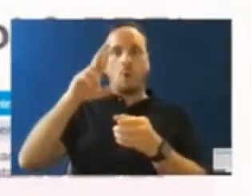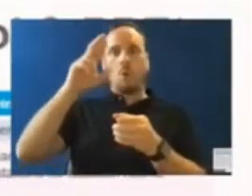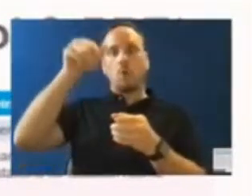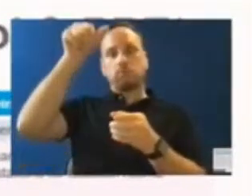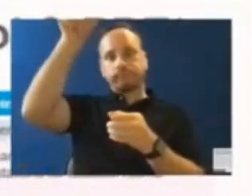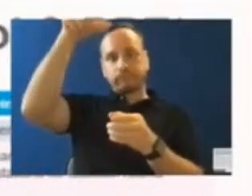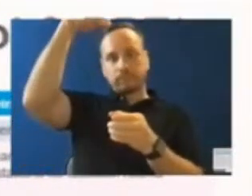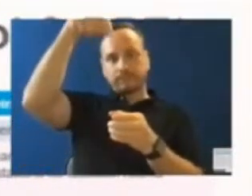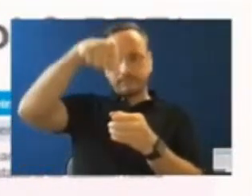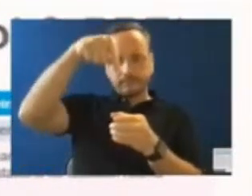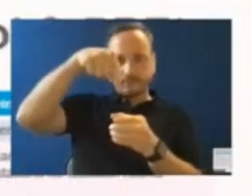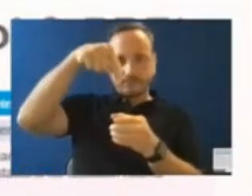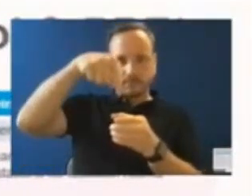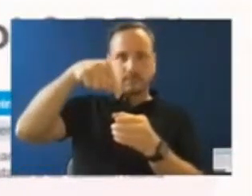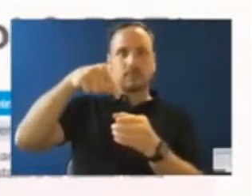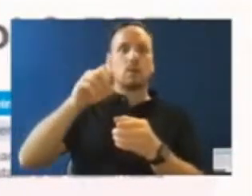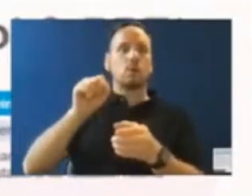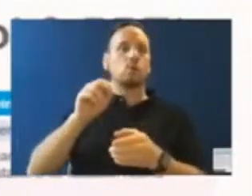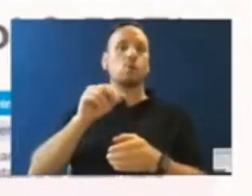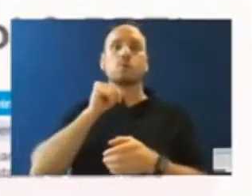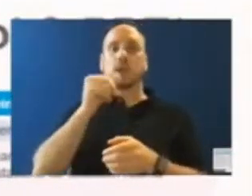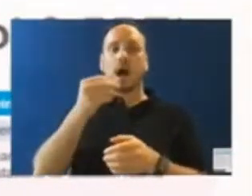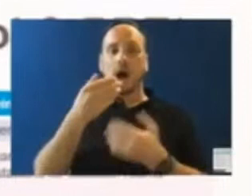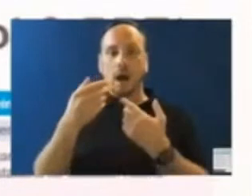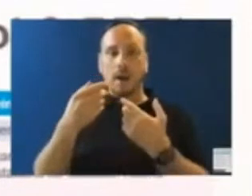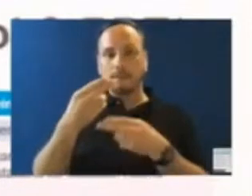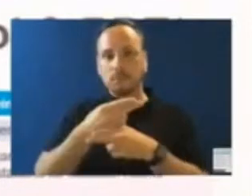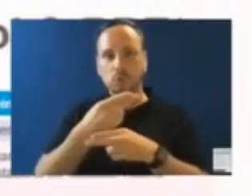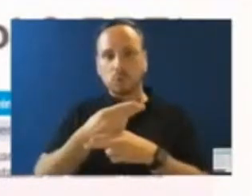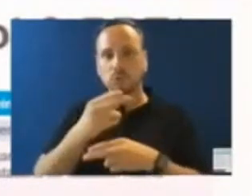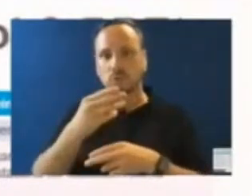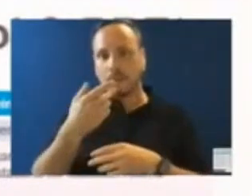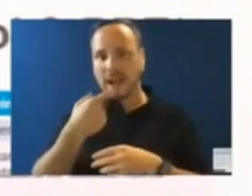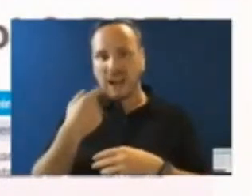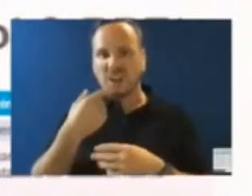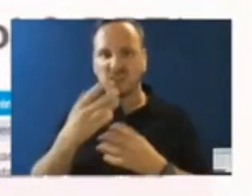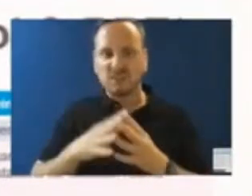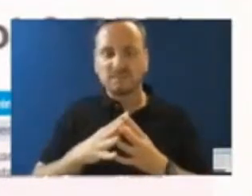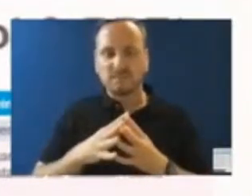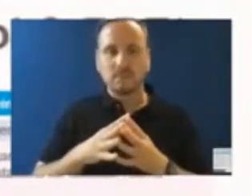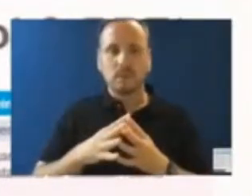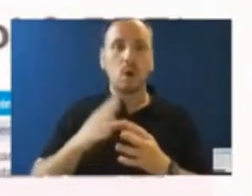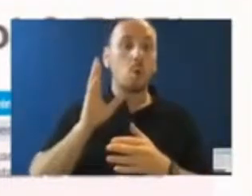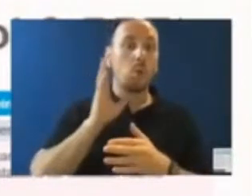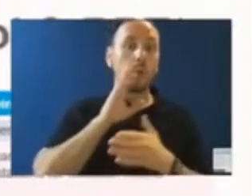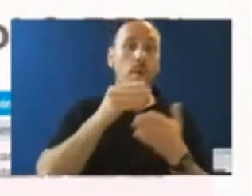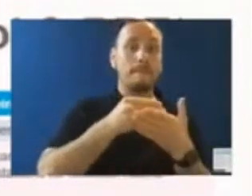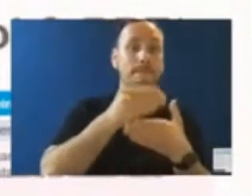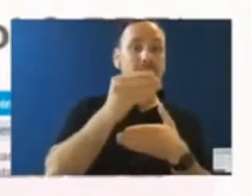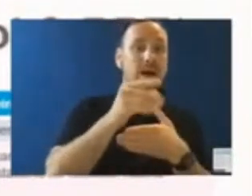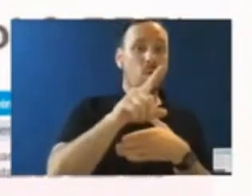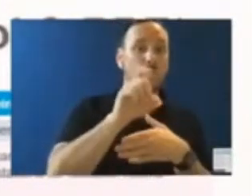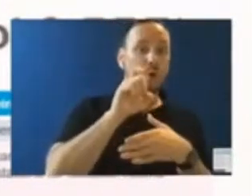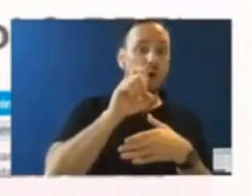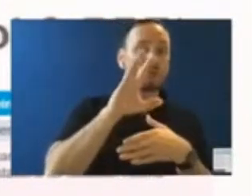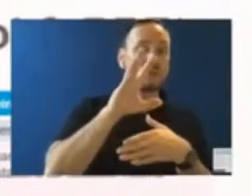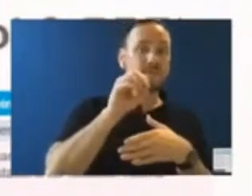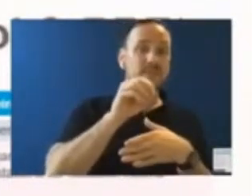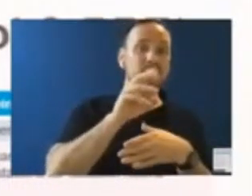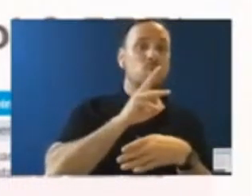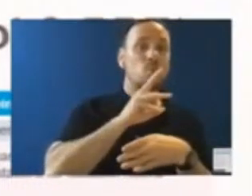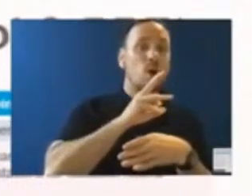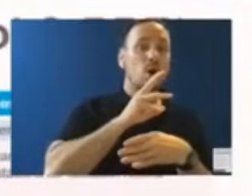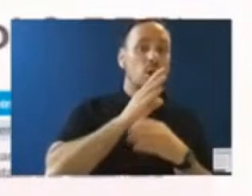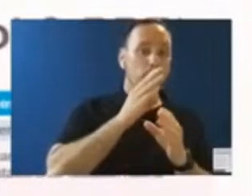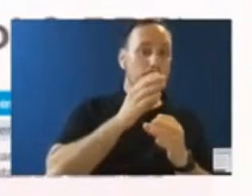students have access to that, so we are buying 150,000 water bottles. They will be at our schools when our students re-enter for